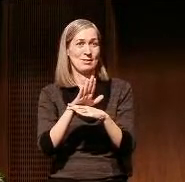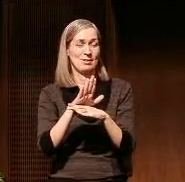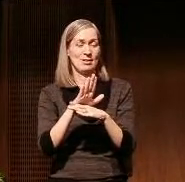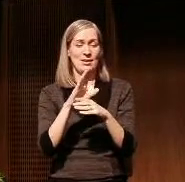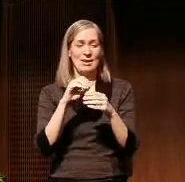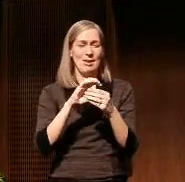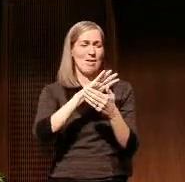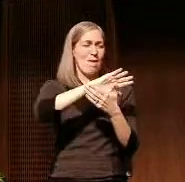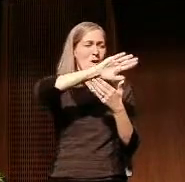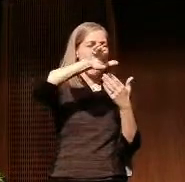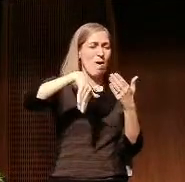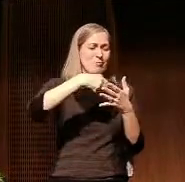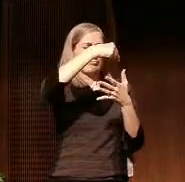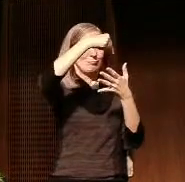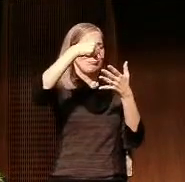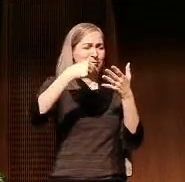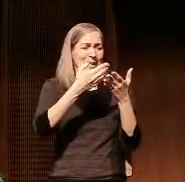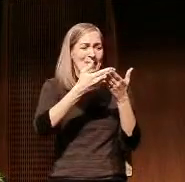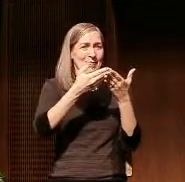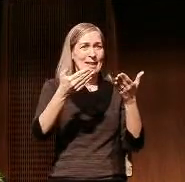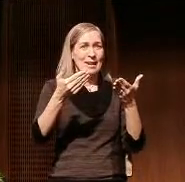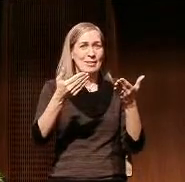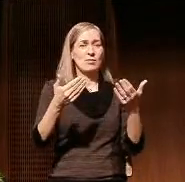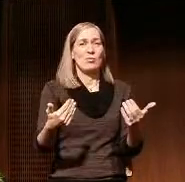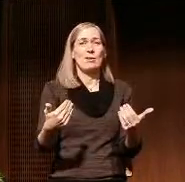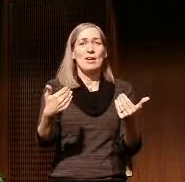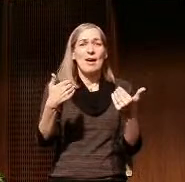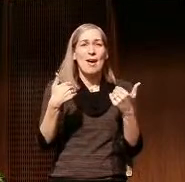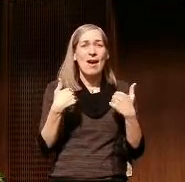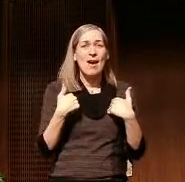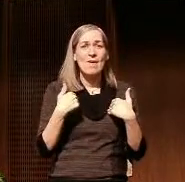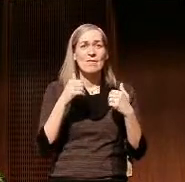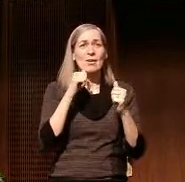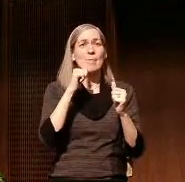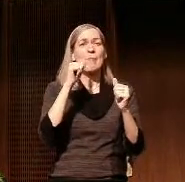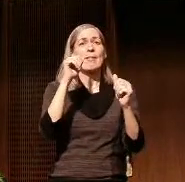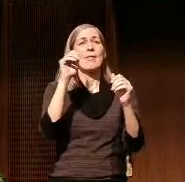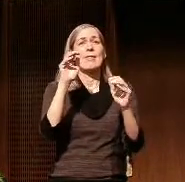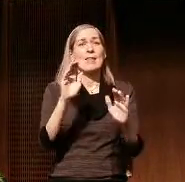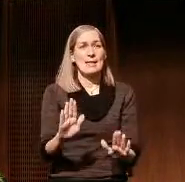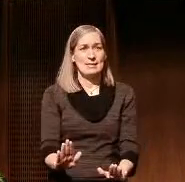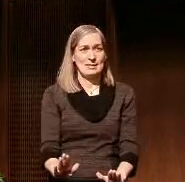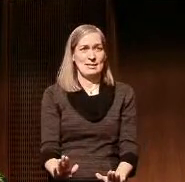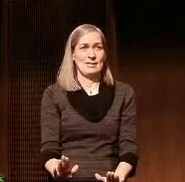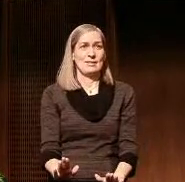in all of those things, there is blessing.